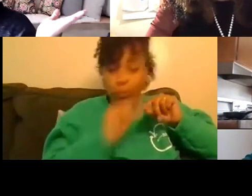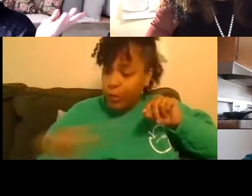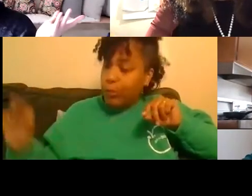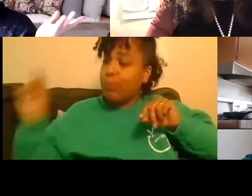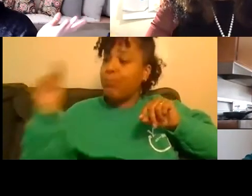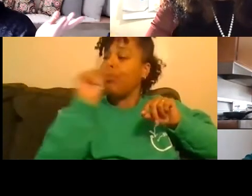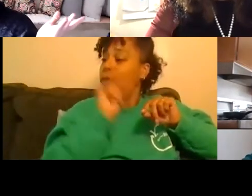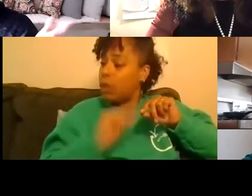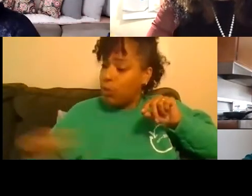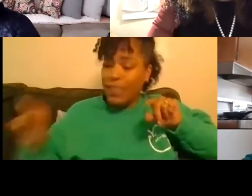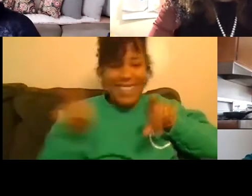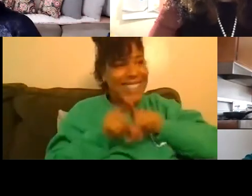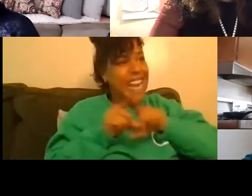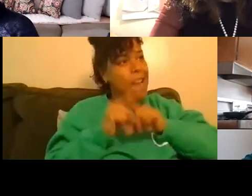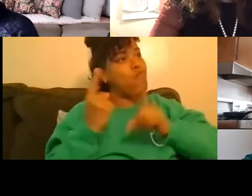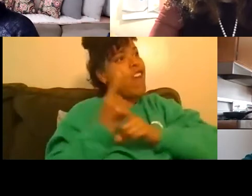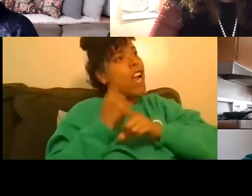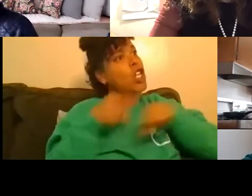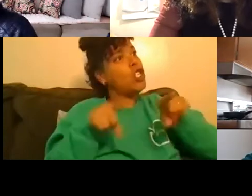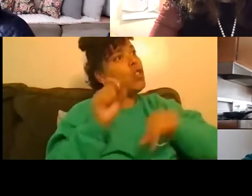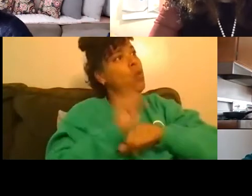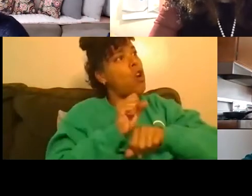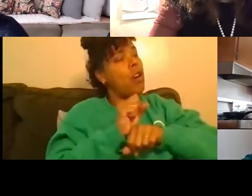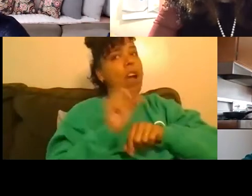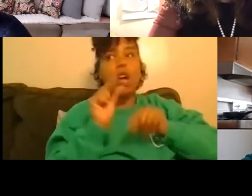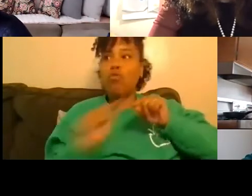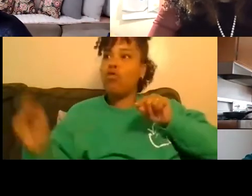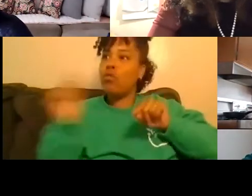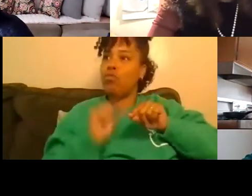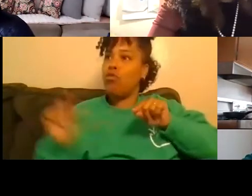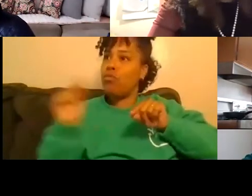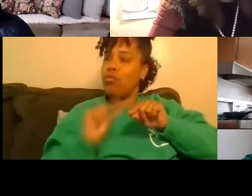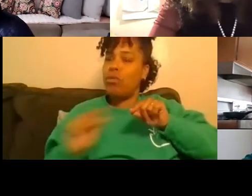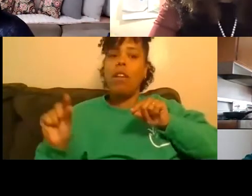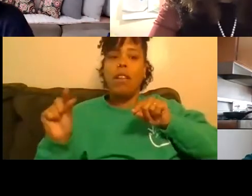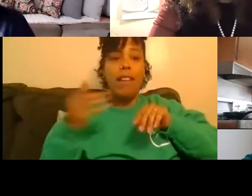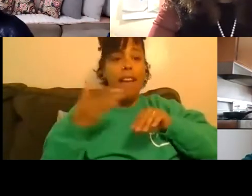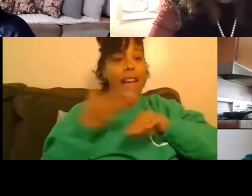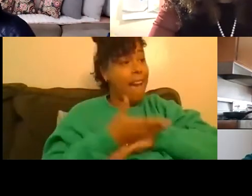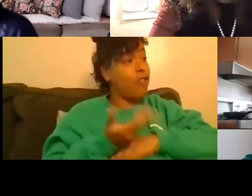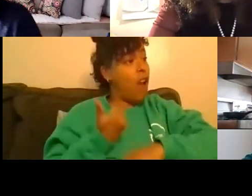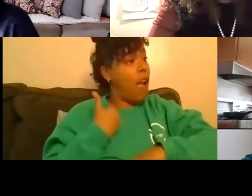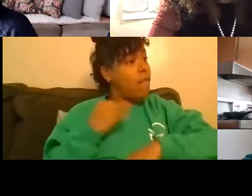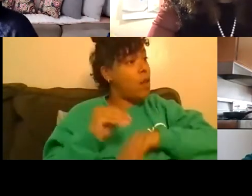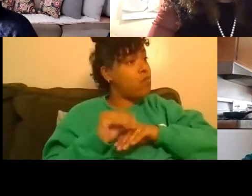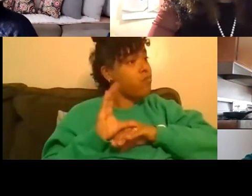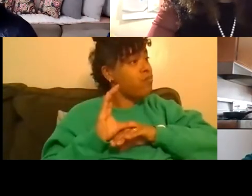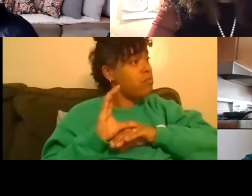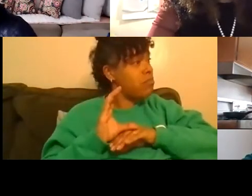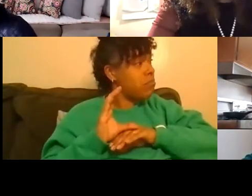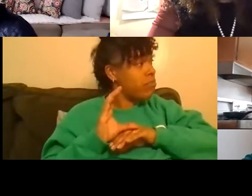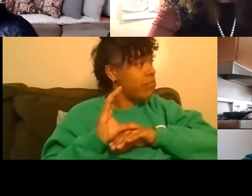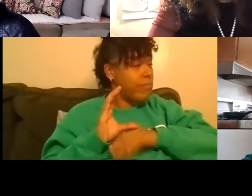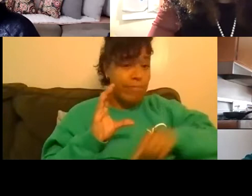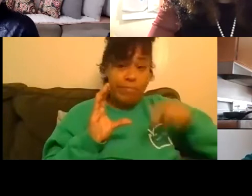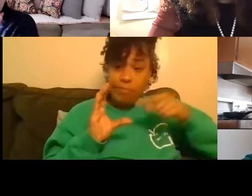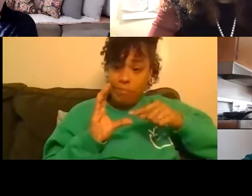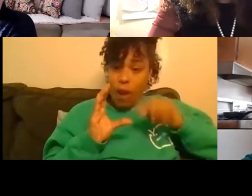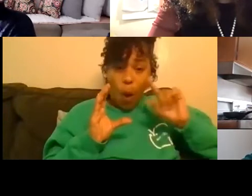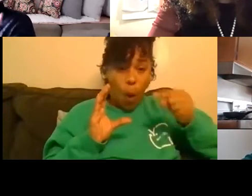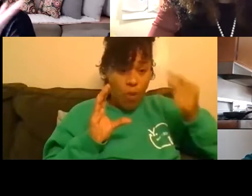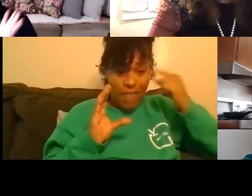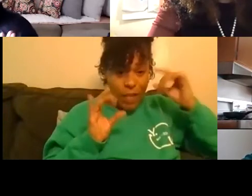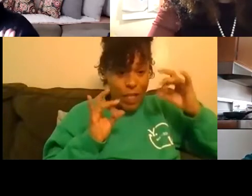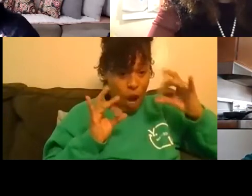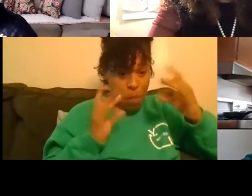at Starbucks during the week. And I did. I ended up having a nice little chunk of change that I would have spent on Starbucks. So I'm not